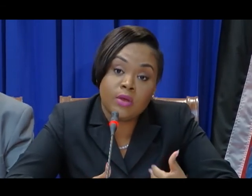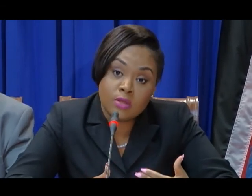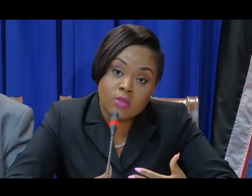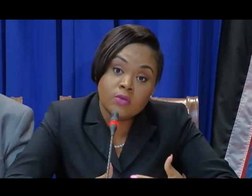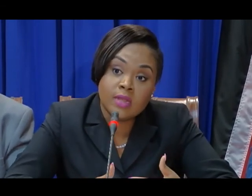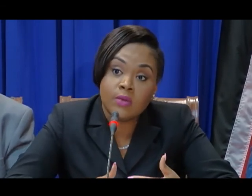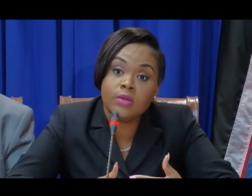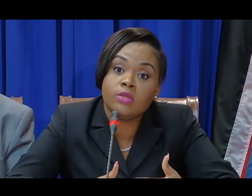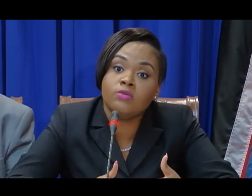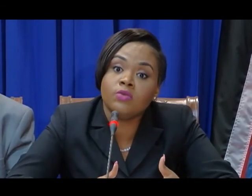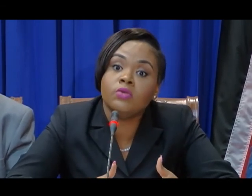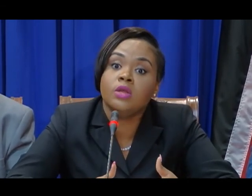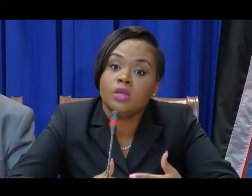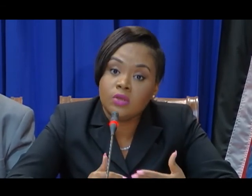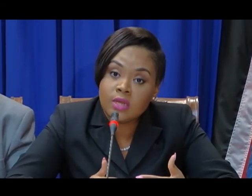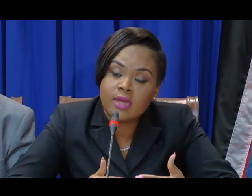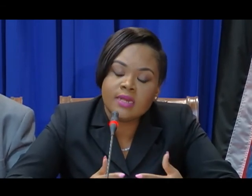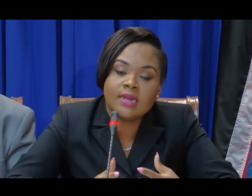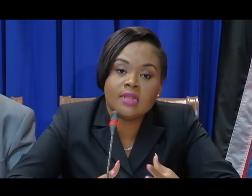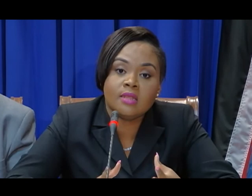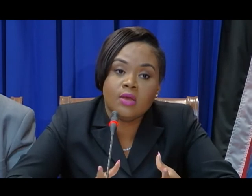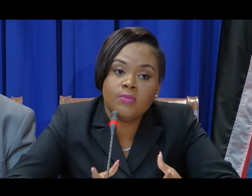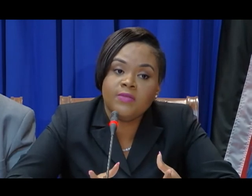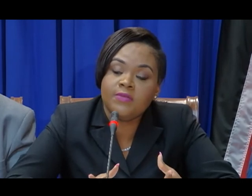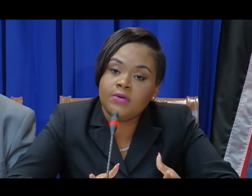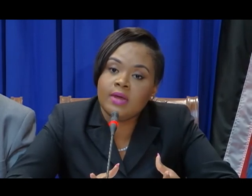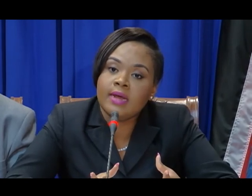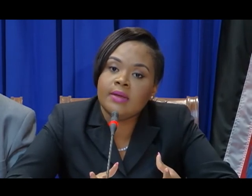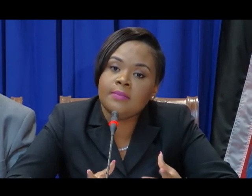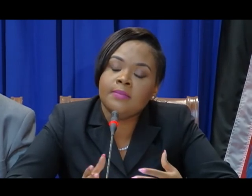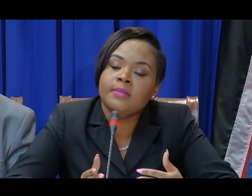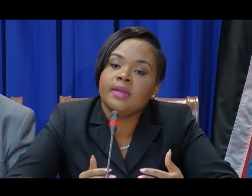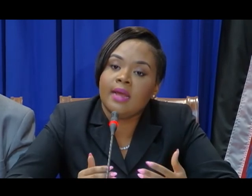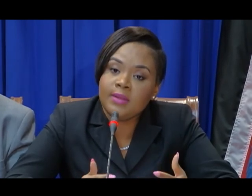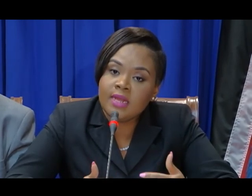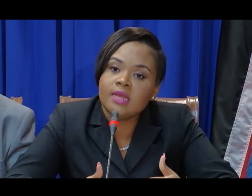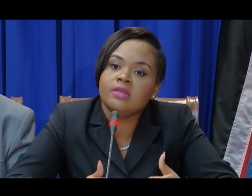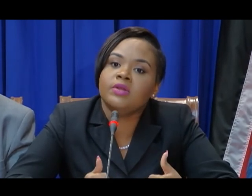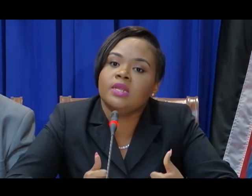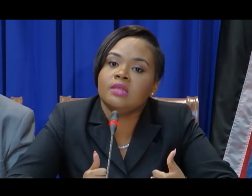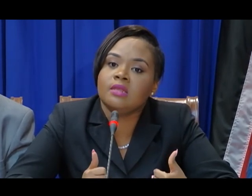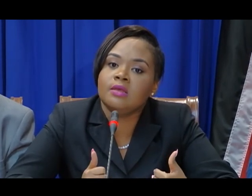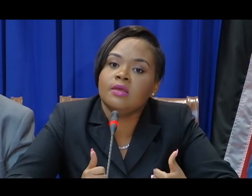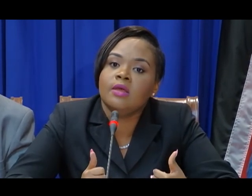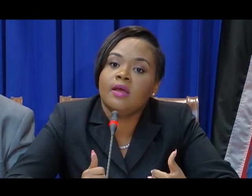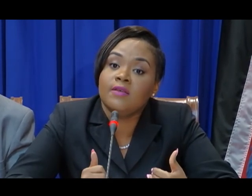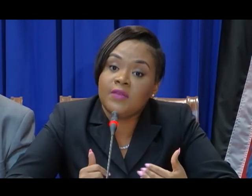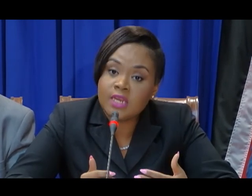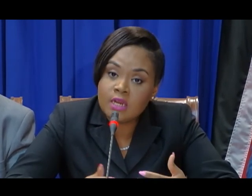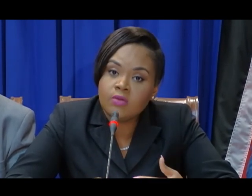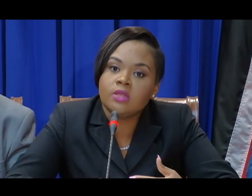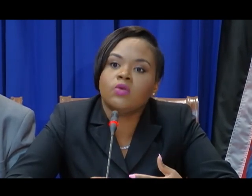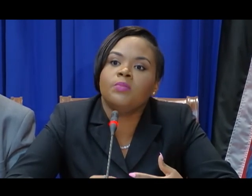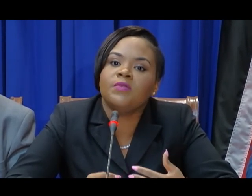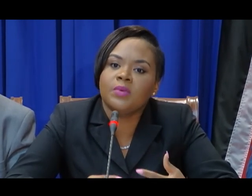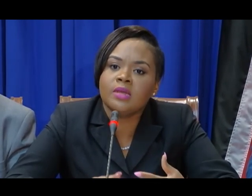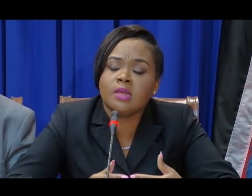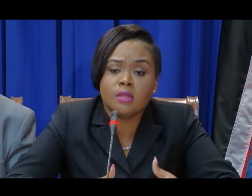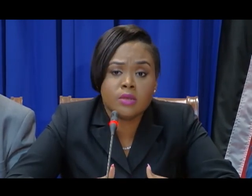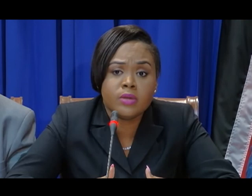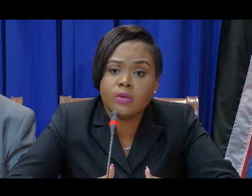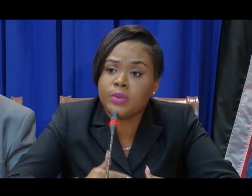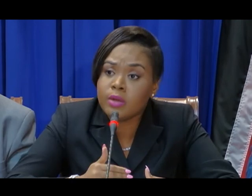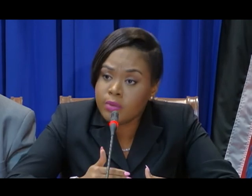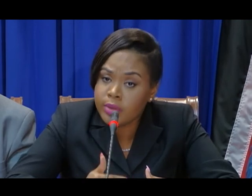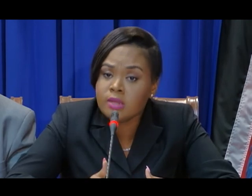this year. We're also doing that work through UDCOT, and that's now before Cabinet as it relates to fleshing out the scope of works